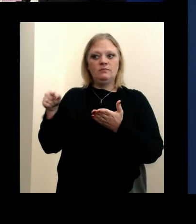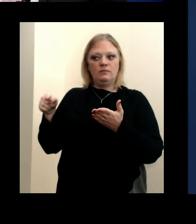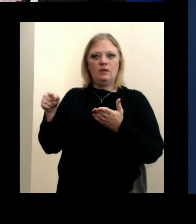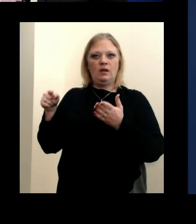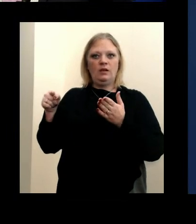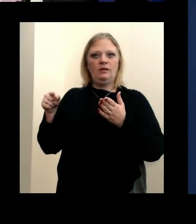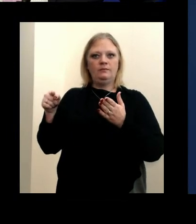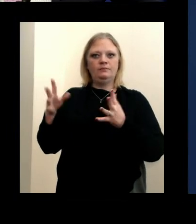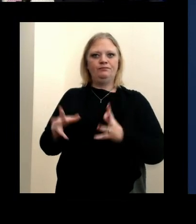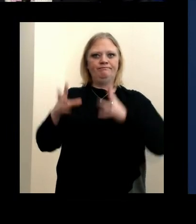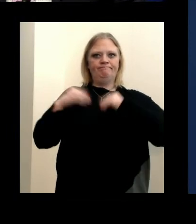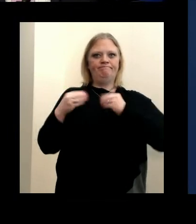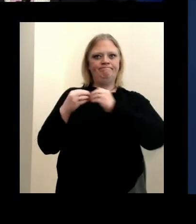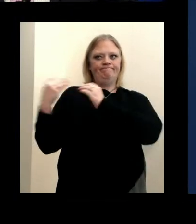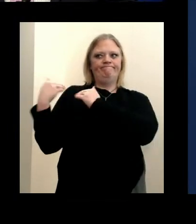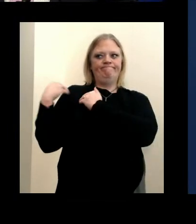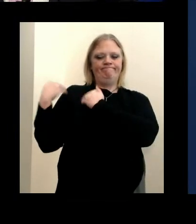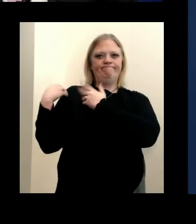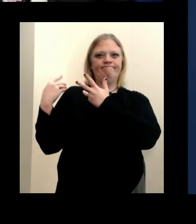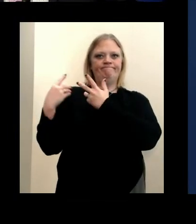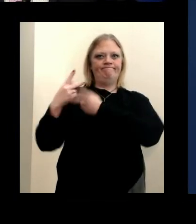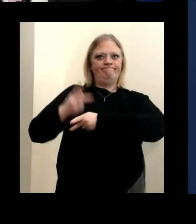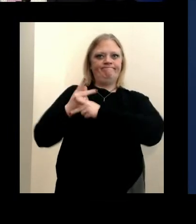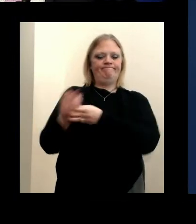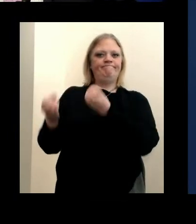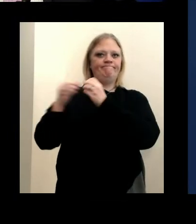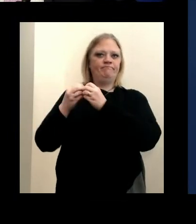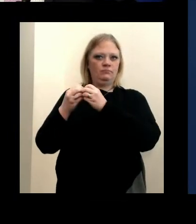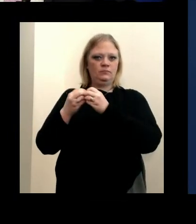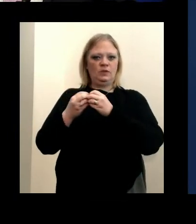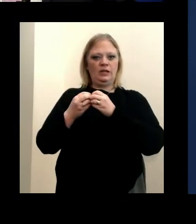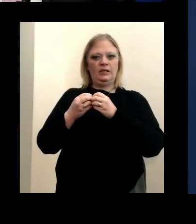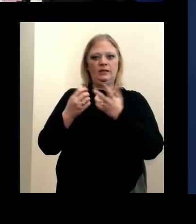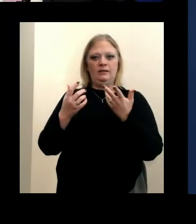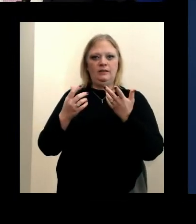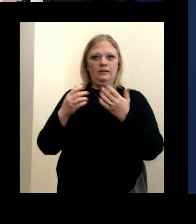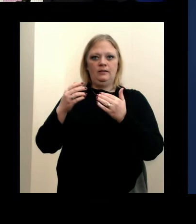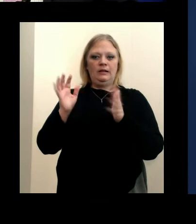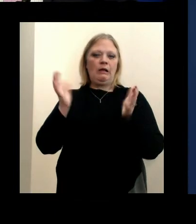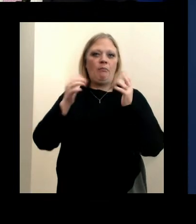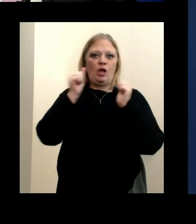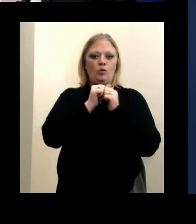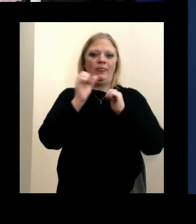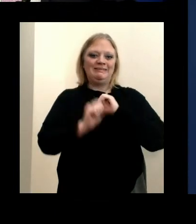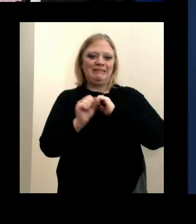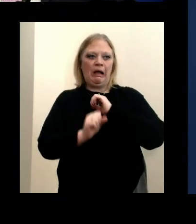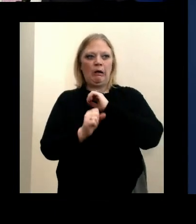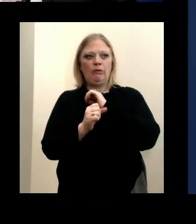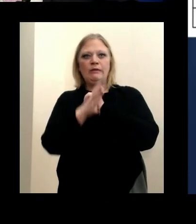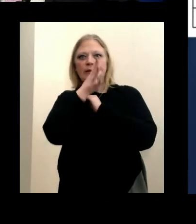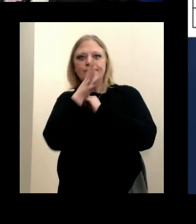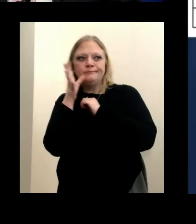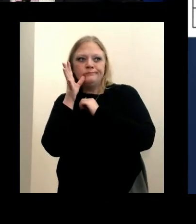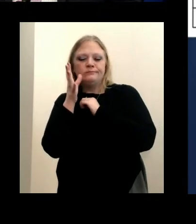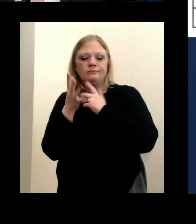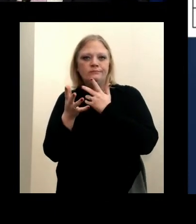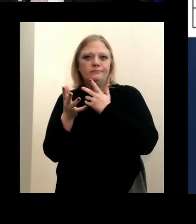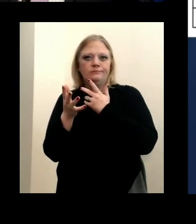others did in some of our suburban and rural communities. You also see it when you're talking about